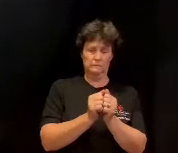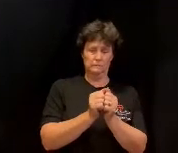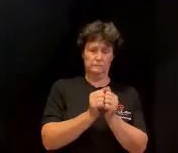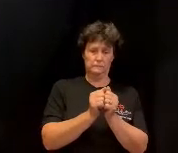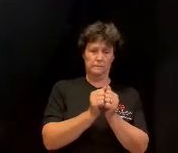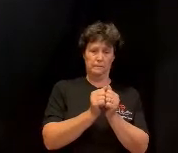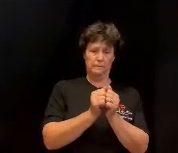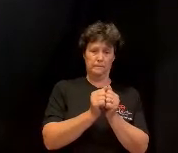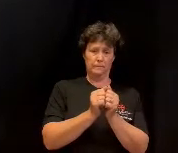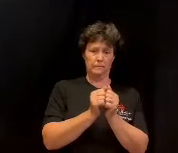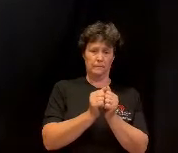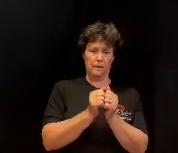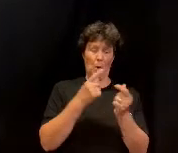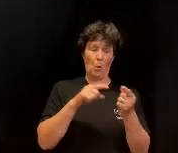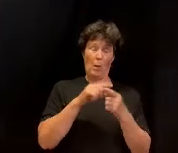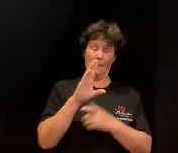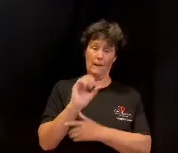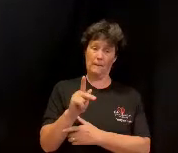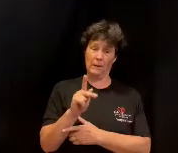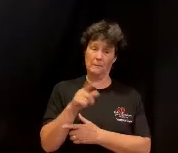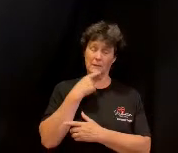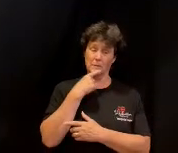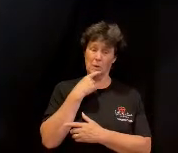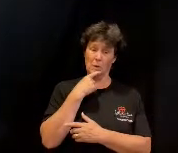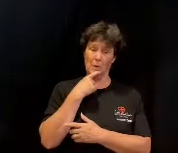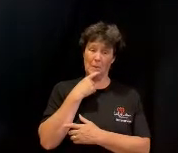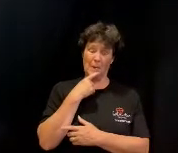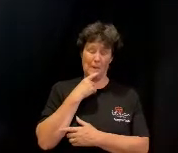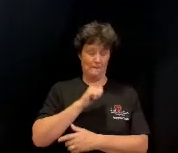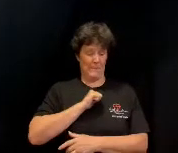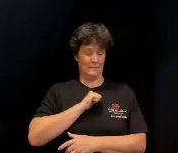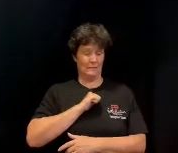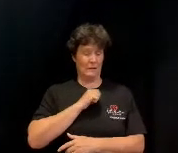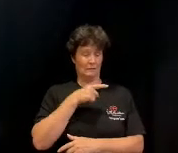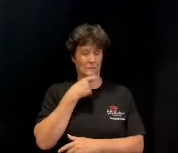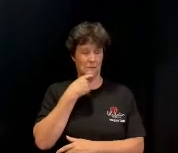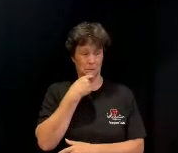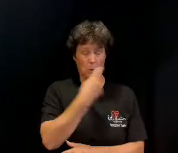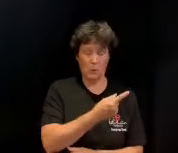But when it was an opportunity to speak, I spoke truth.